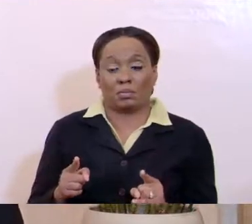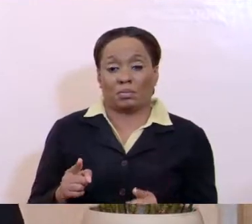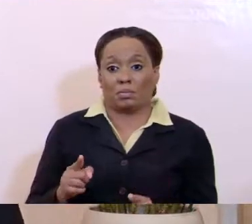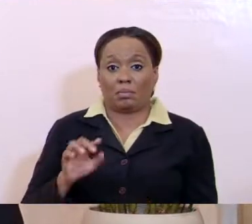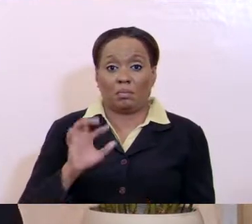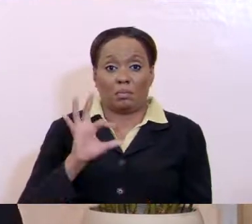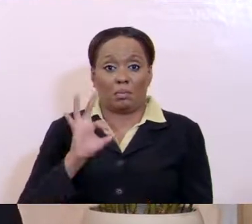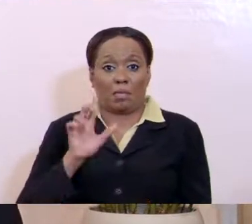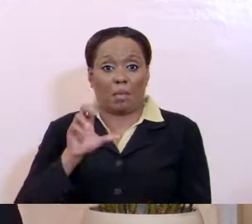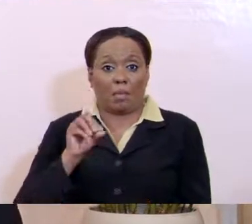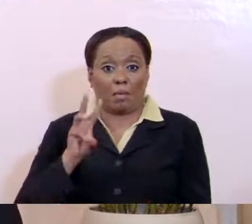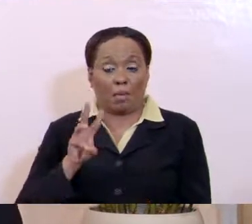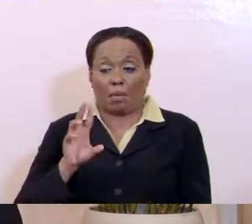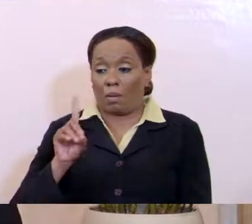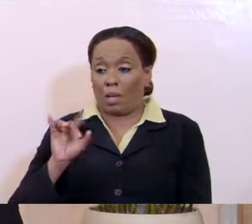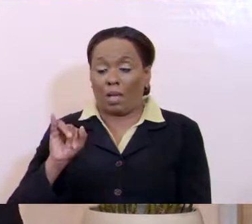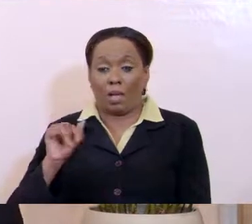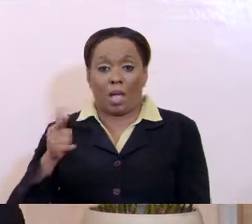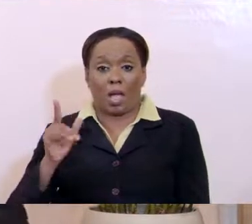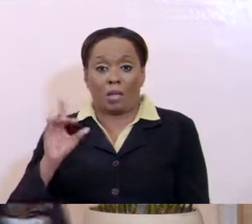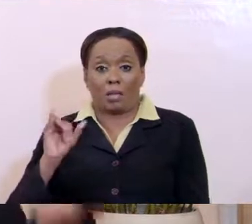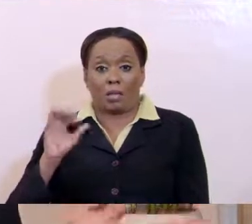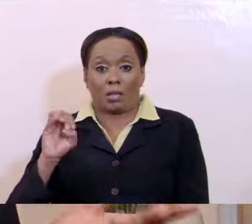use their